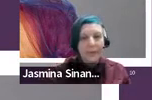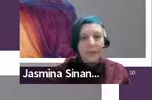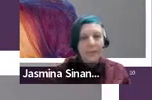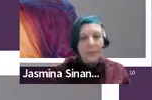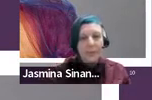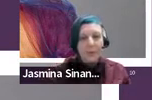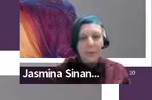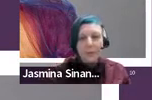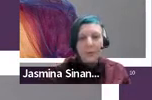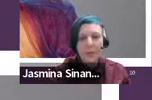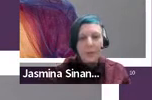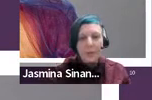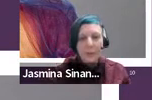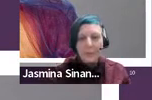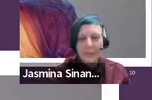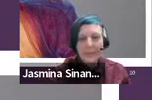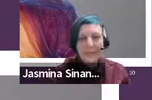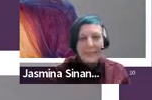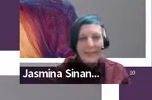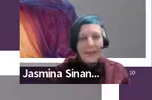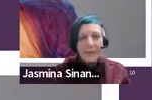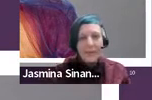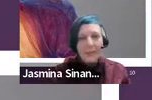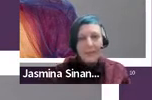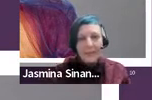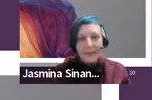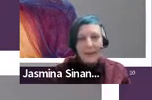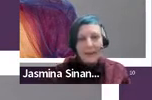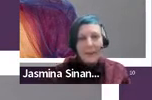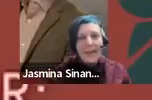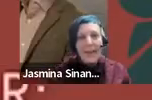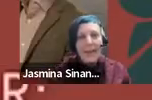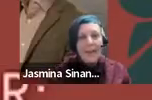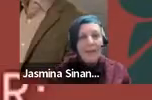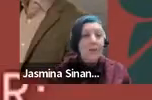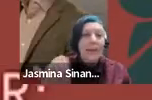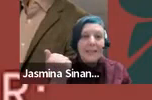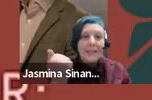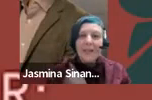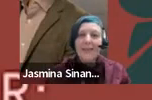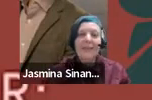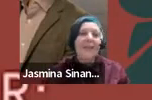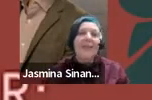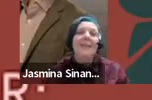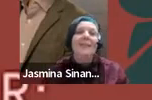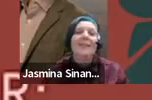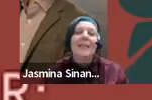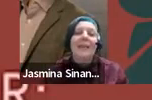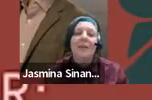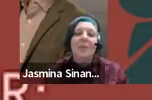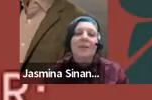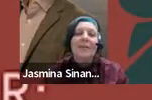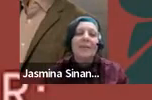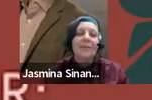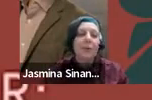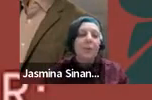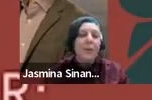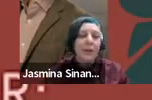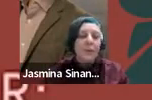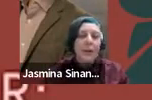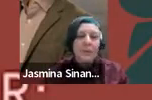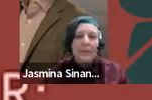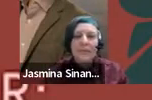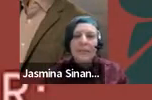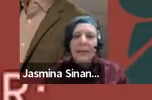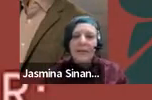up for our mailing list, and we'll let you know, or check out the website for the exact time. And our next event is April 6th,